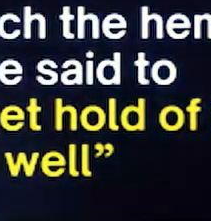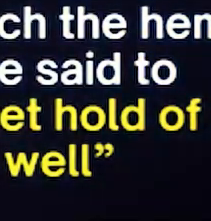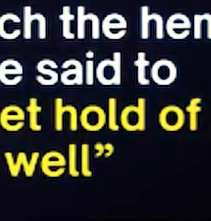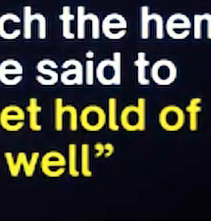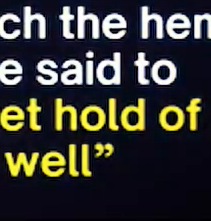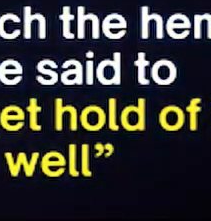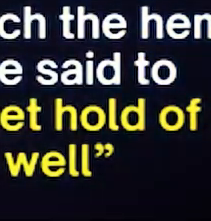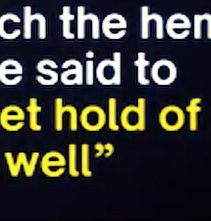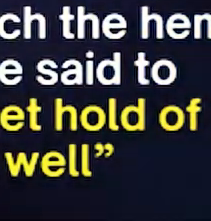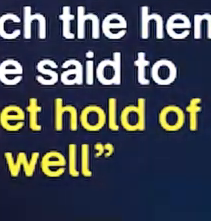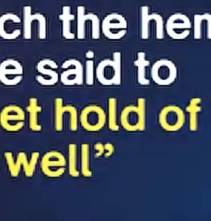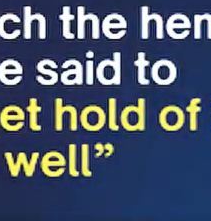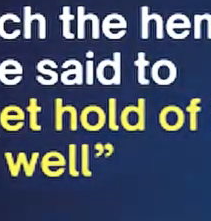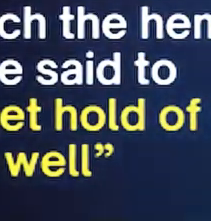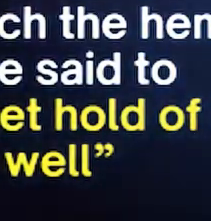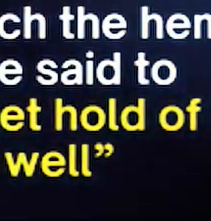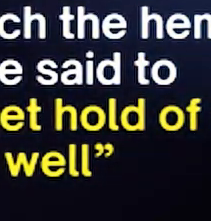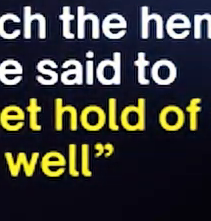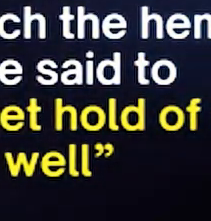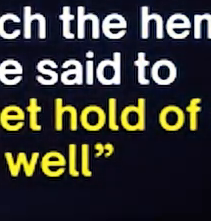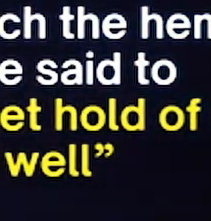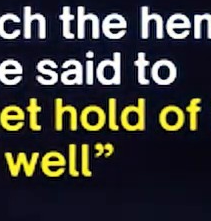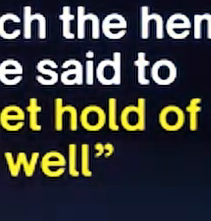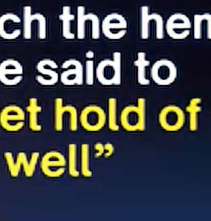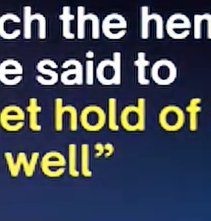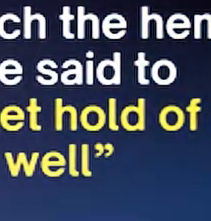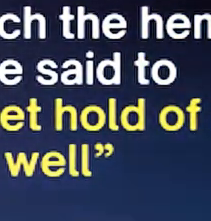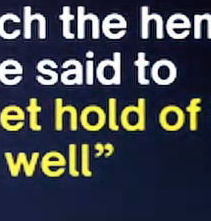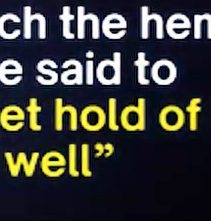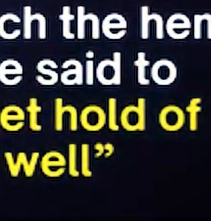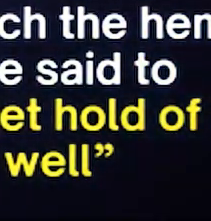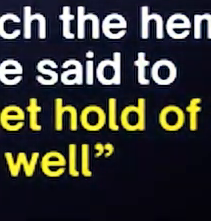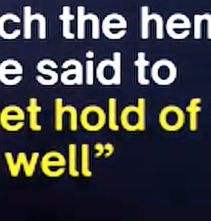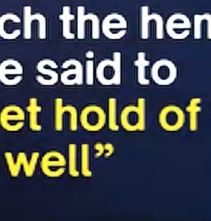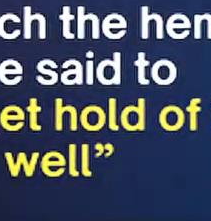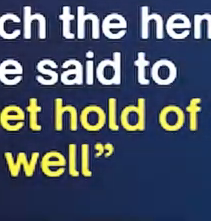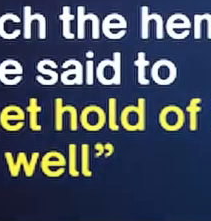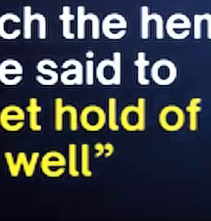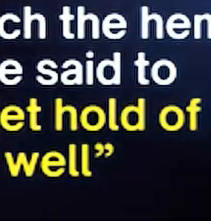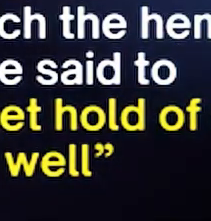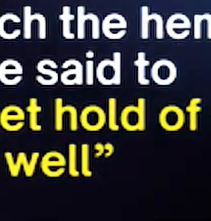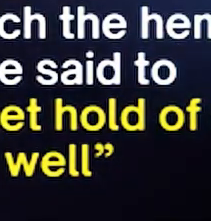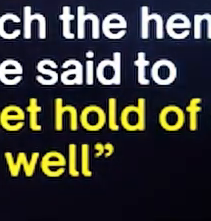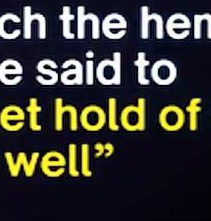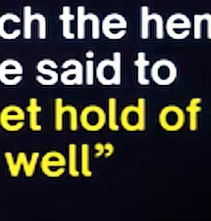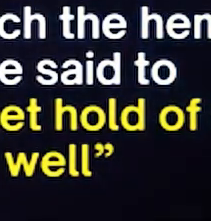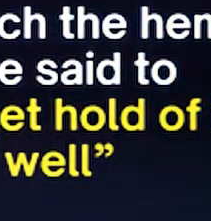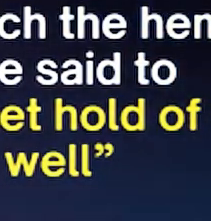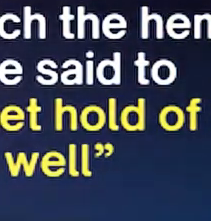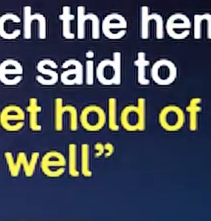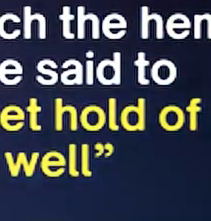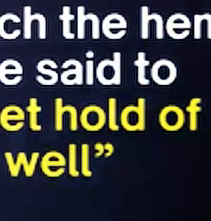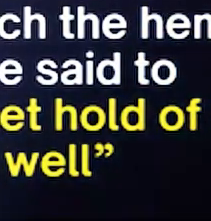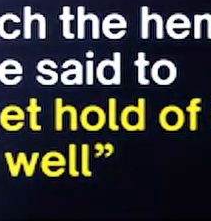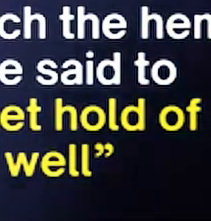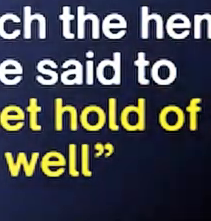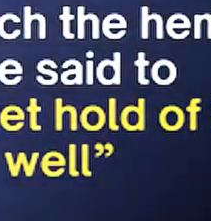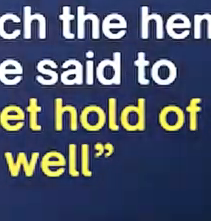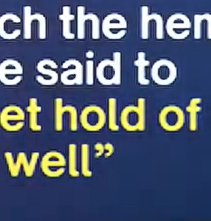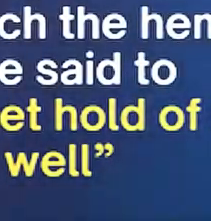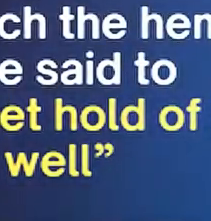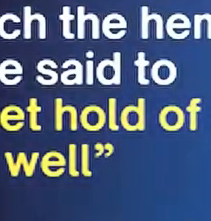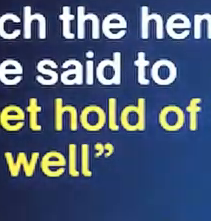herself, if only I get hold of the garment, I shall be